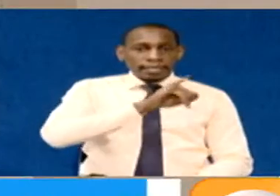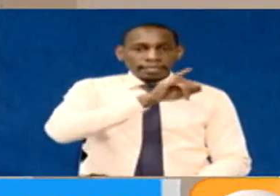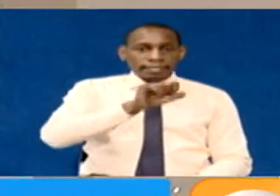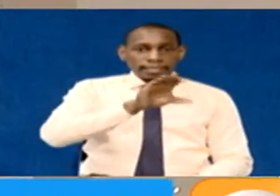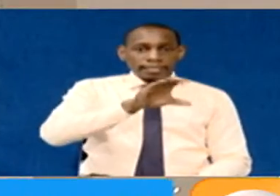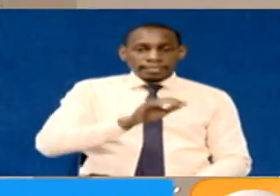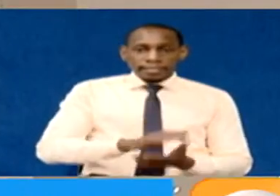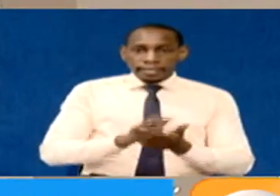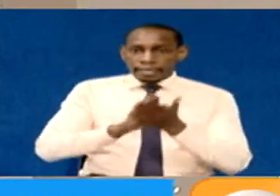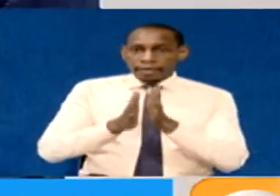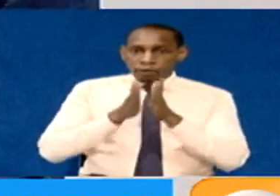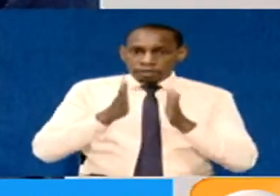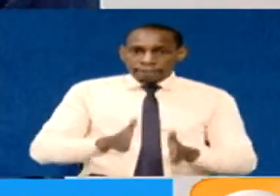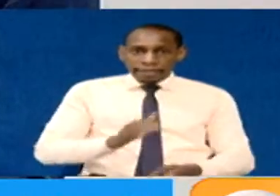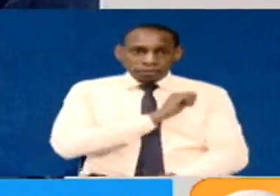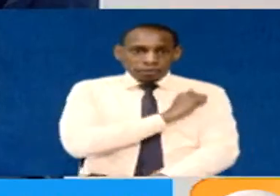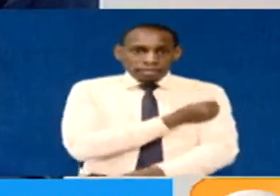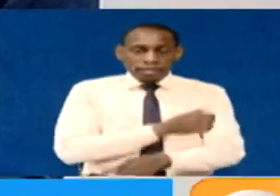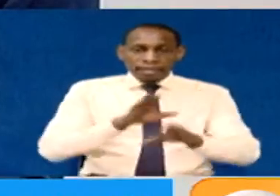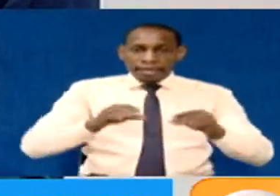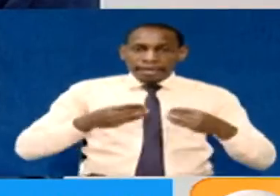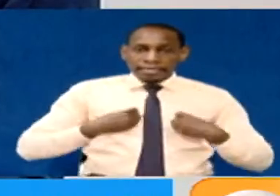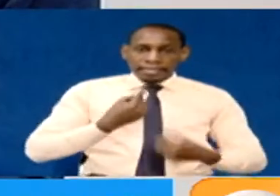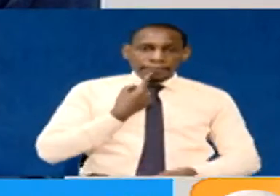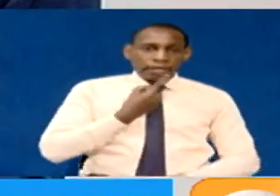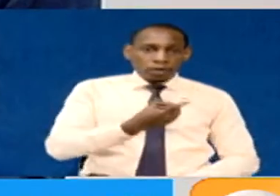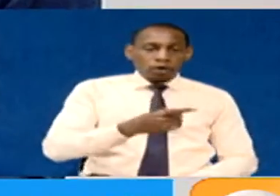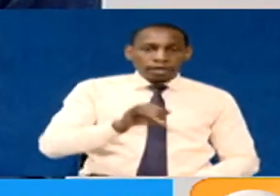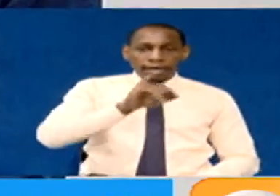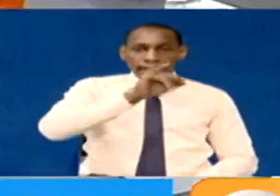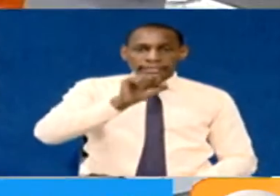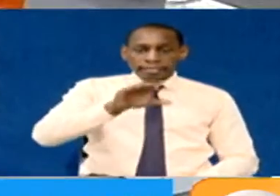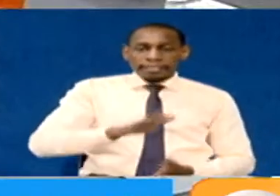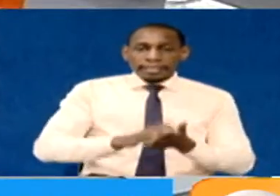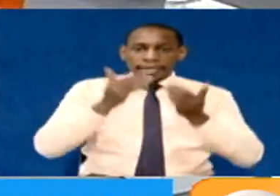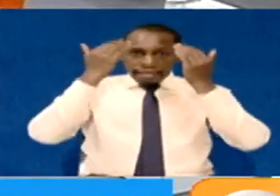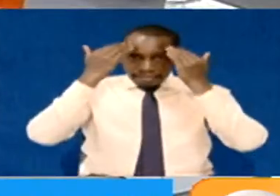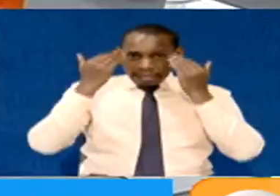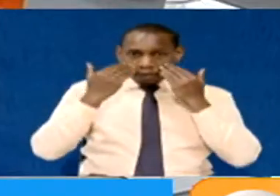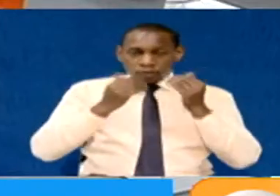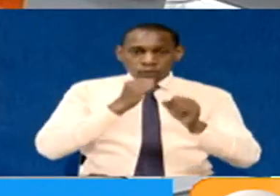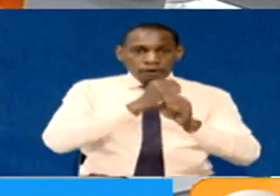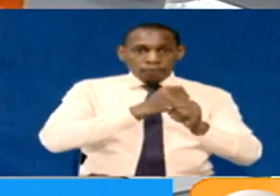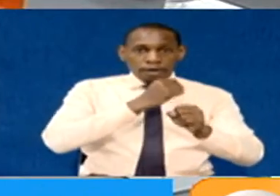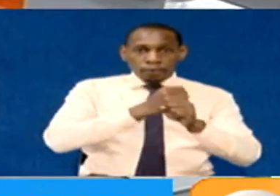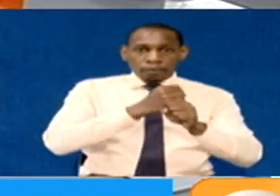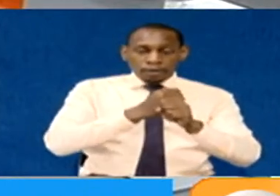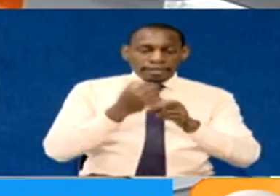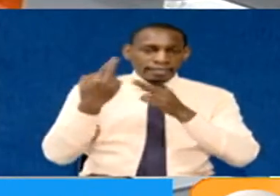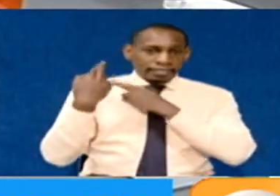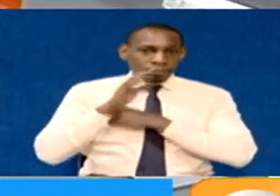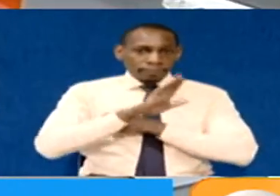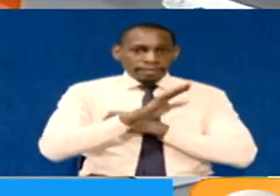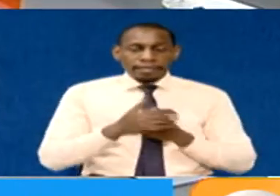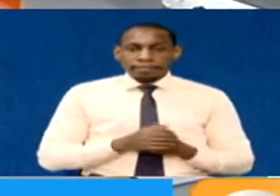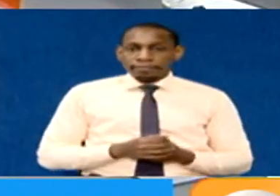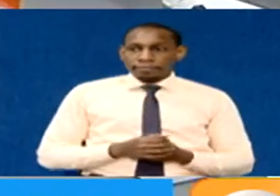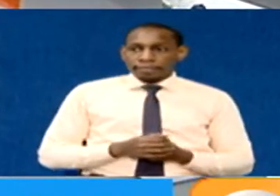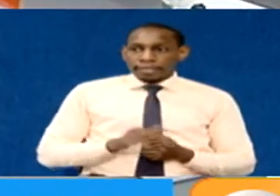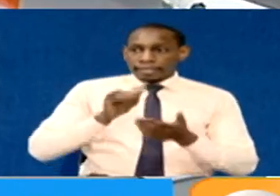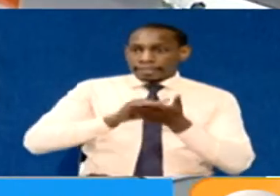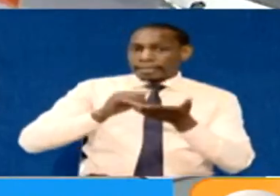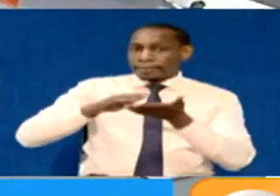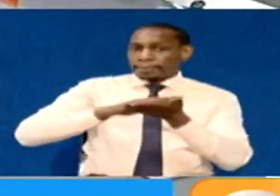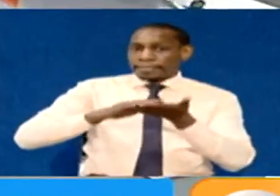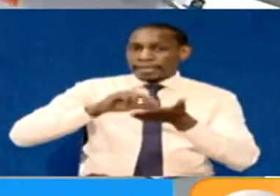judiciary. No person or authority is allowed to direct the JSC or the judiciary in the execution of their mandate. Yeah, which was